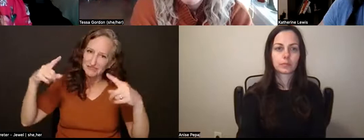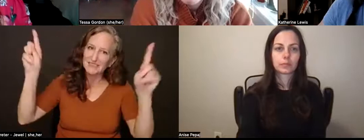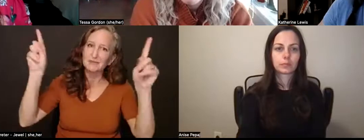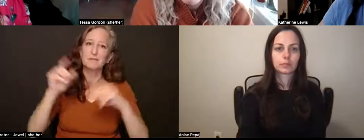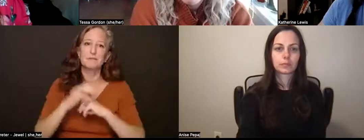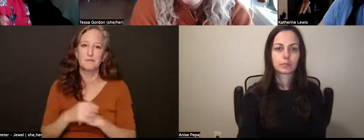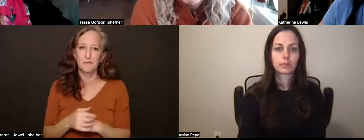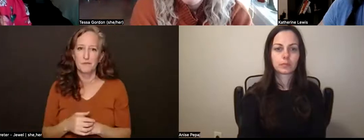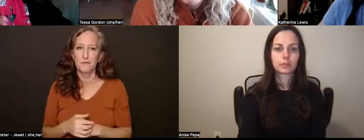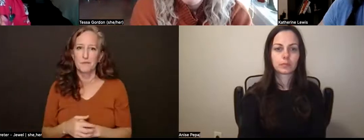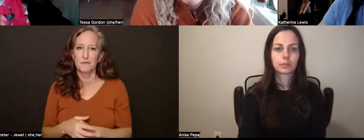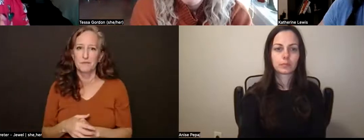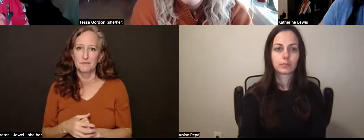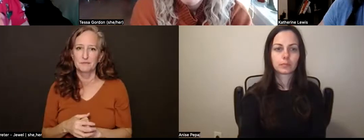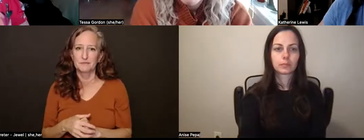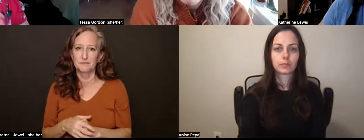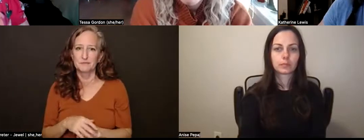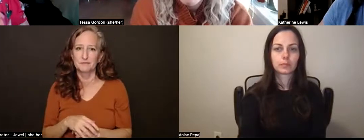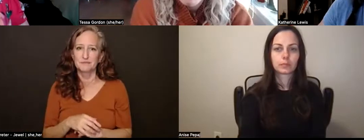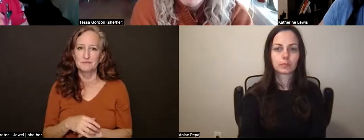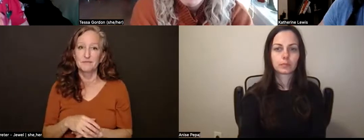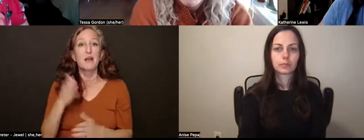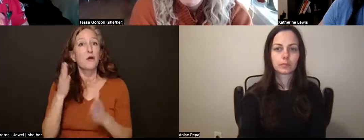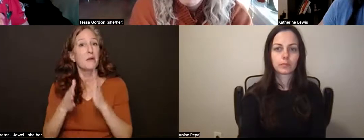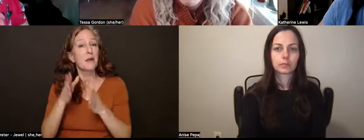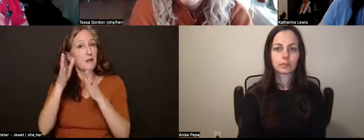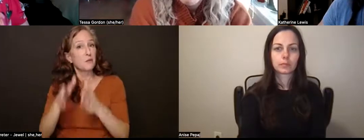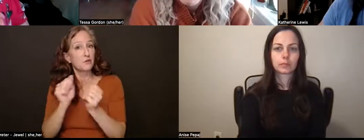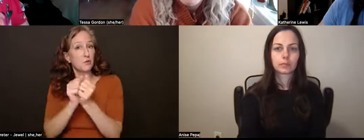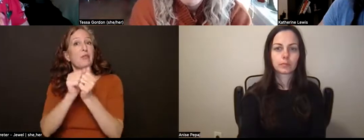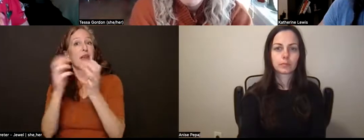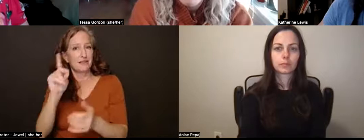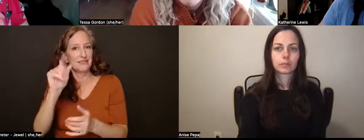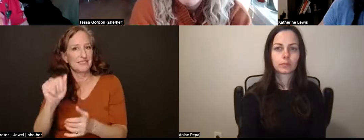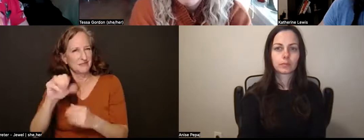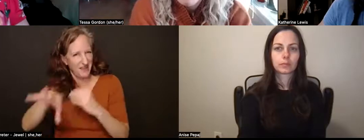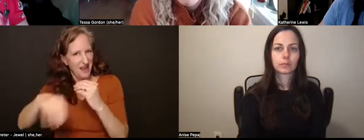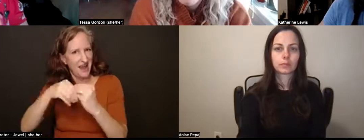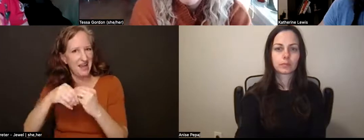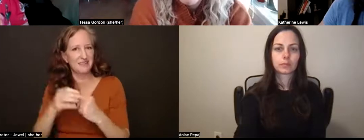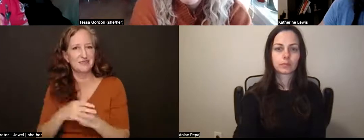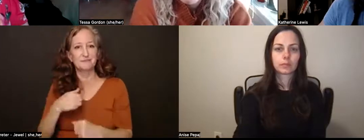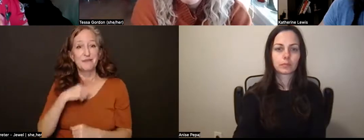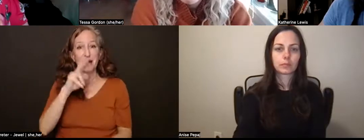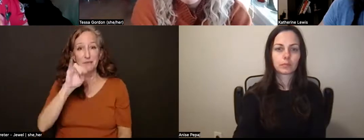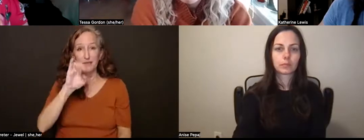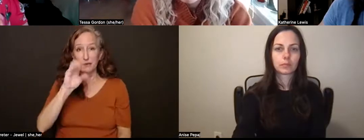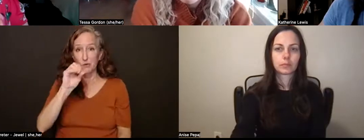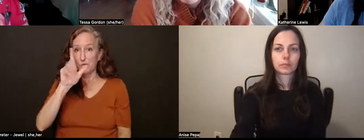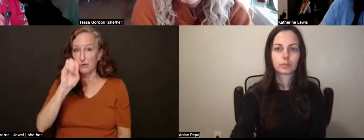it when somebody without a disability beats me to it. And I'm Nichole, and I'm done